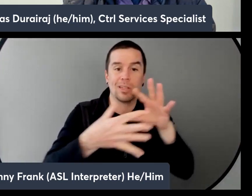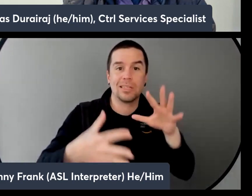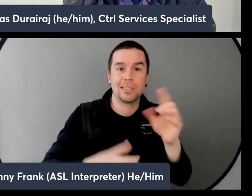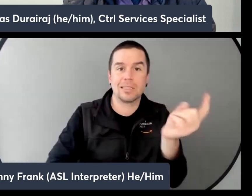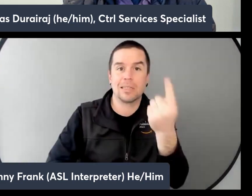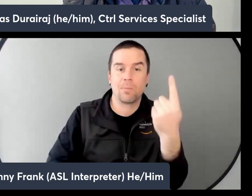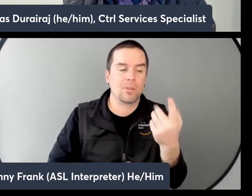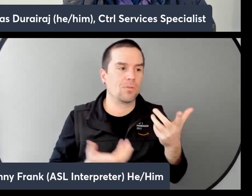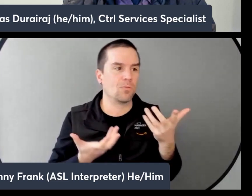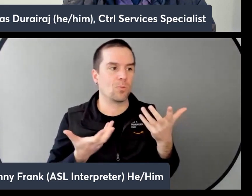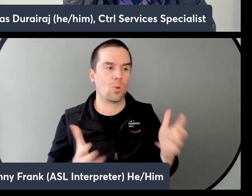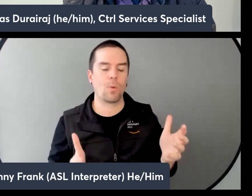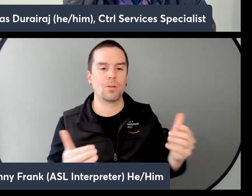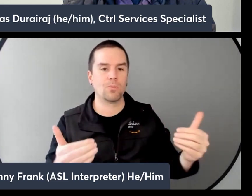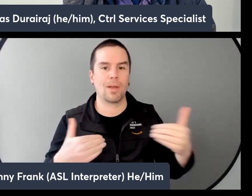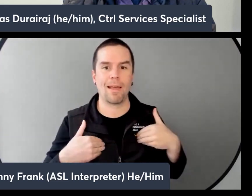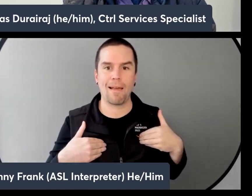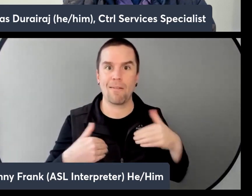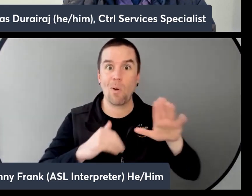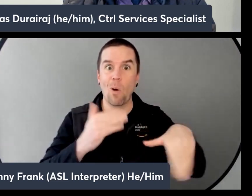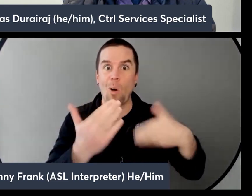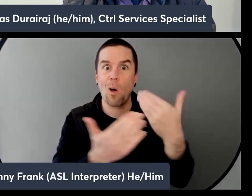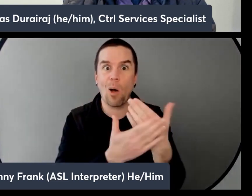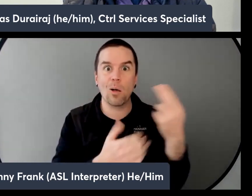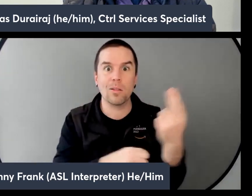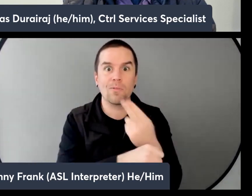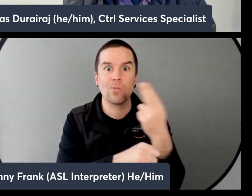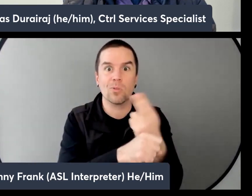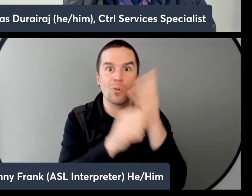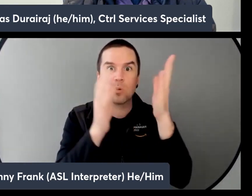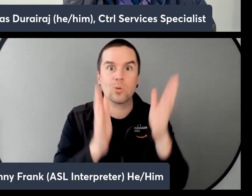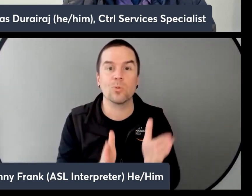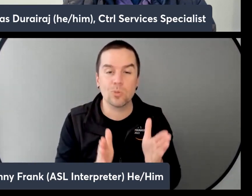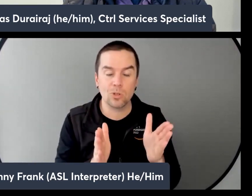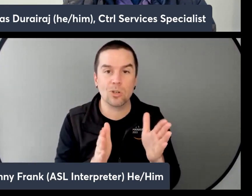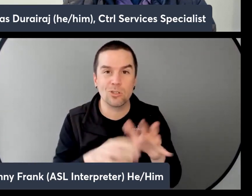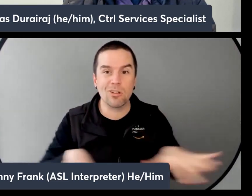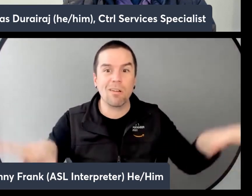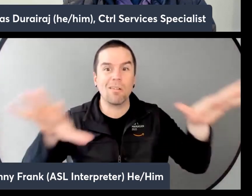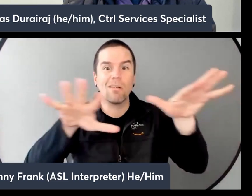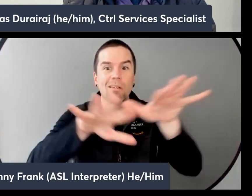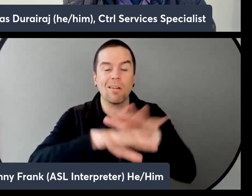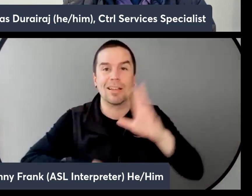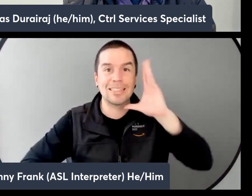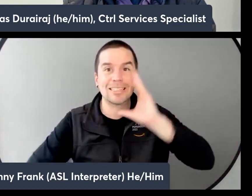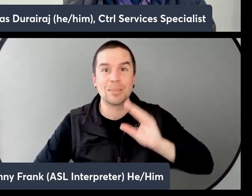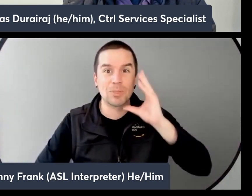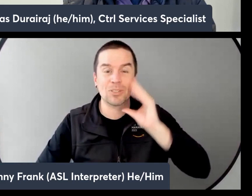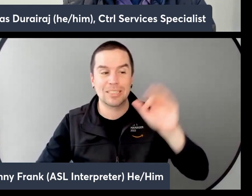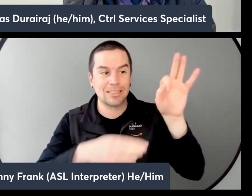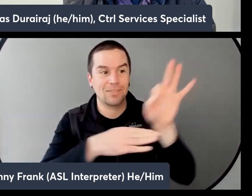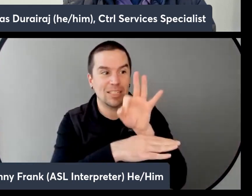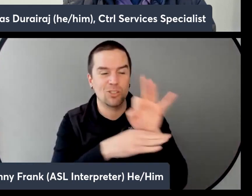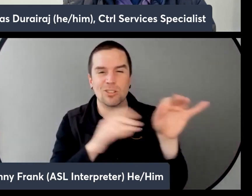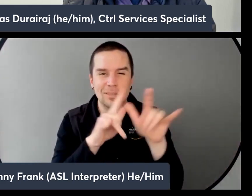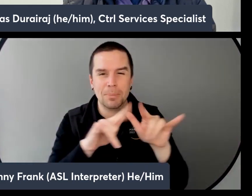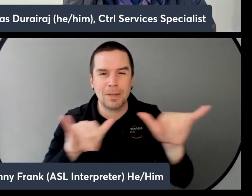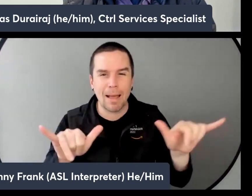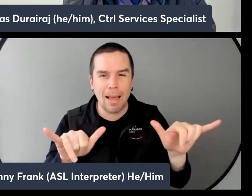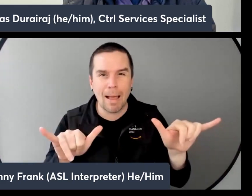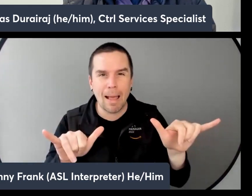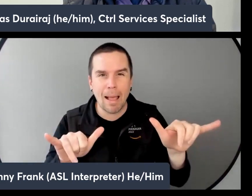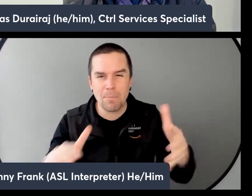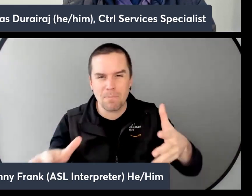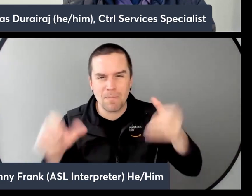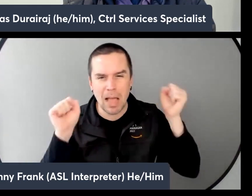just have every single user like experiencing the feature all at once so